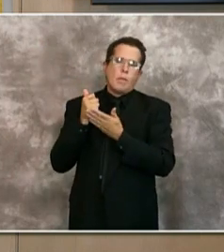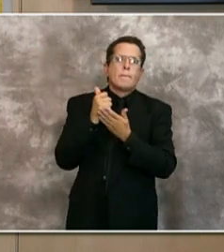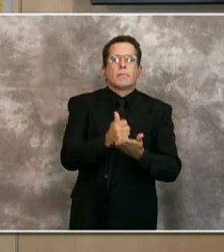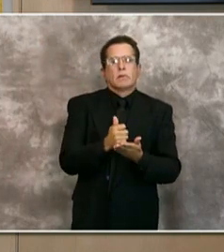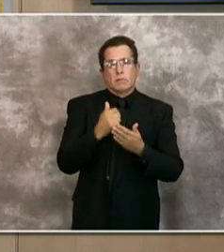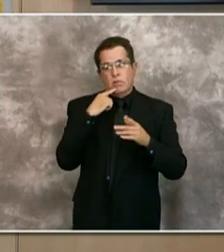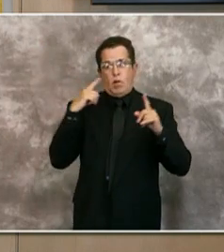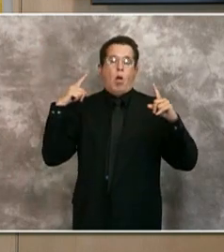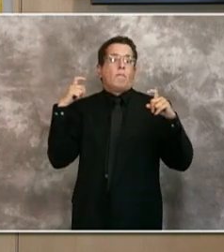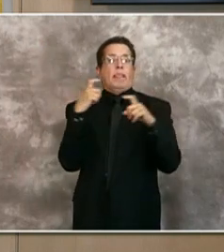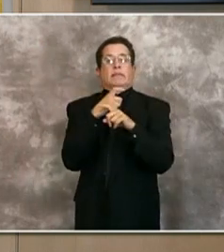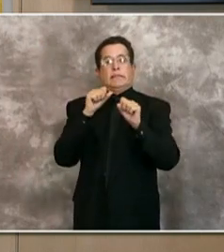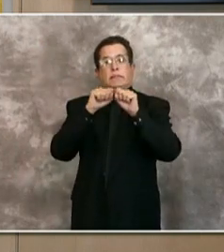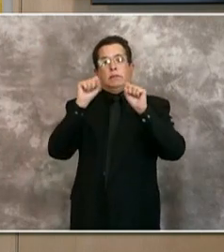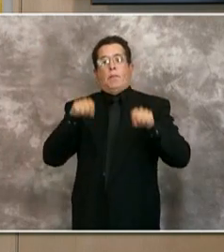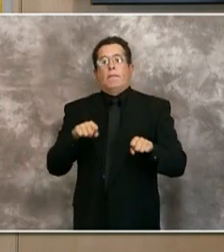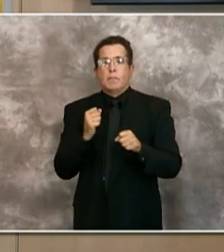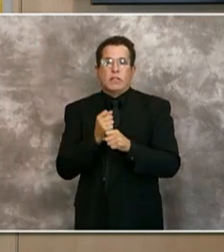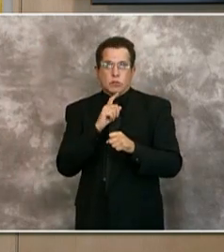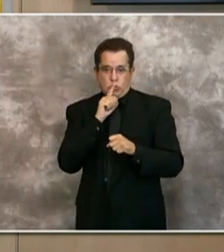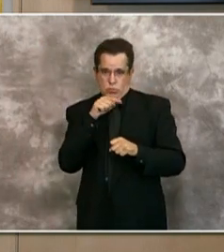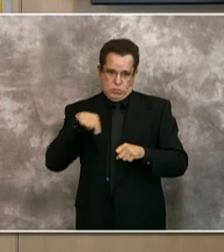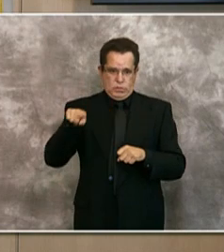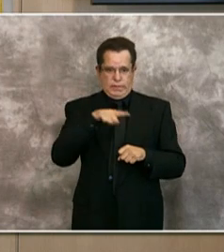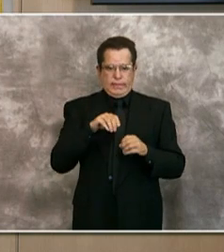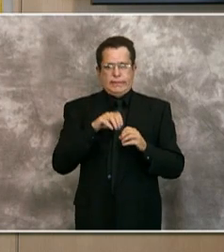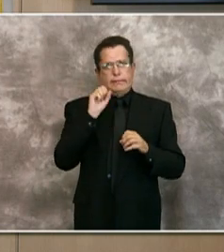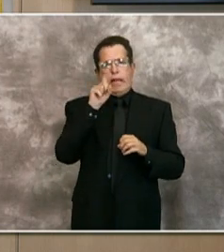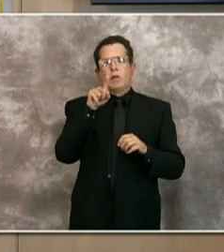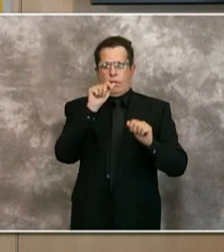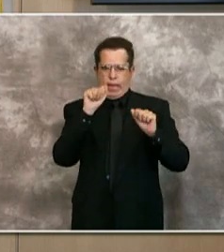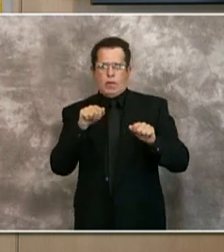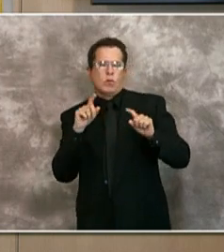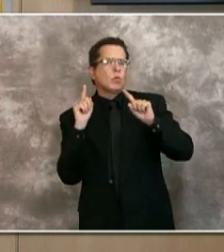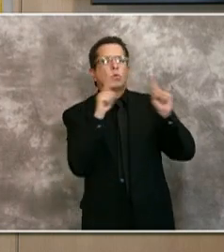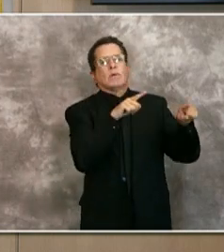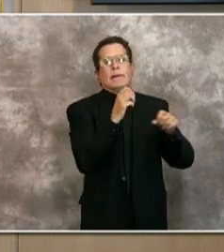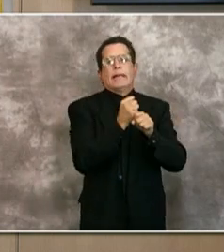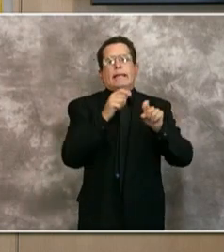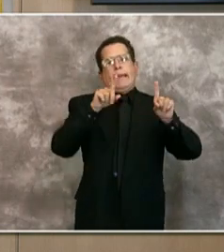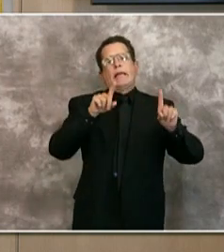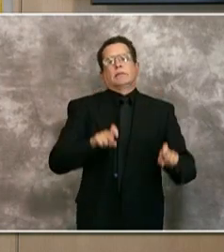very complex systems to ensure that as many San Diegans as possible can get tested